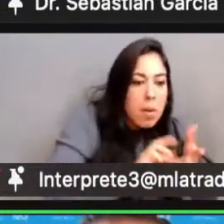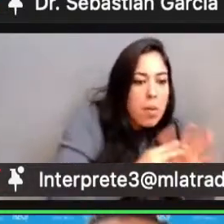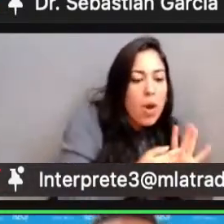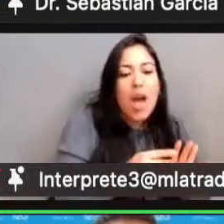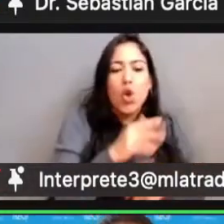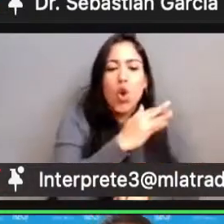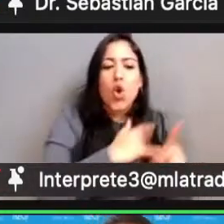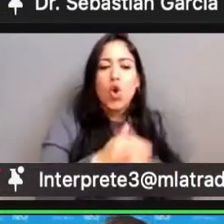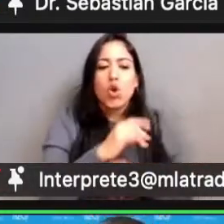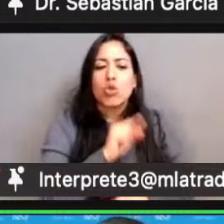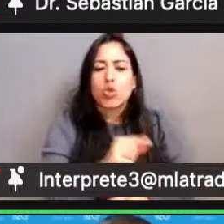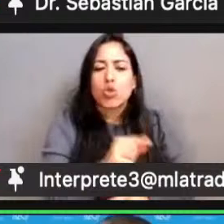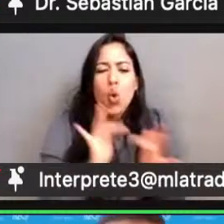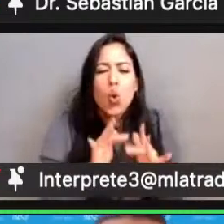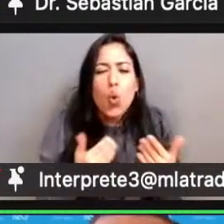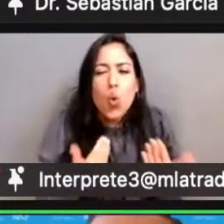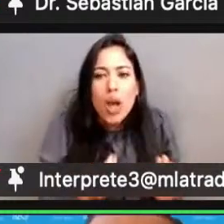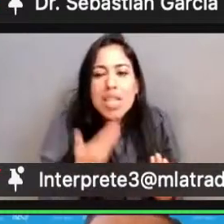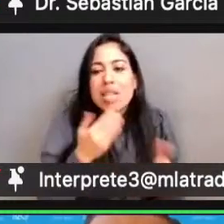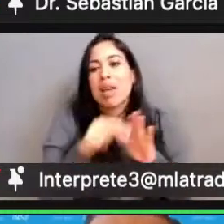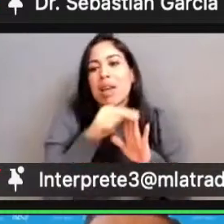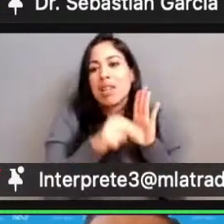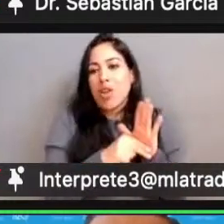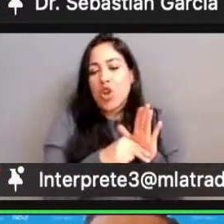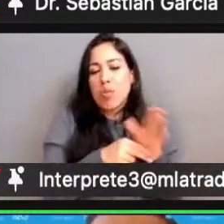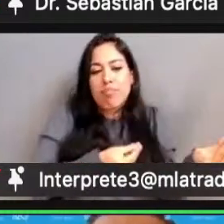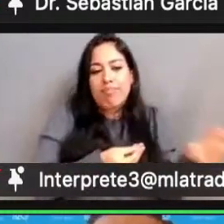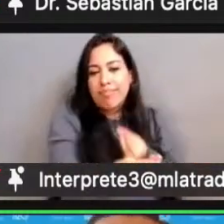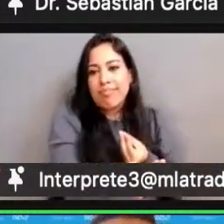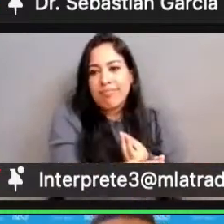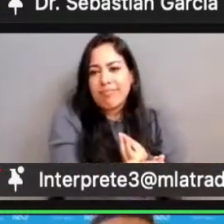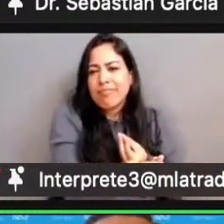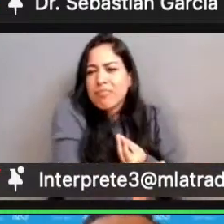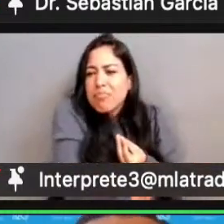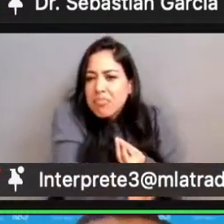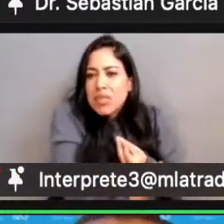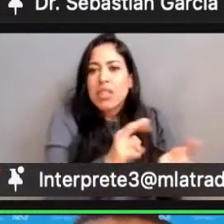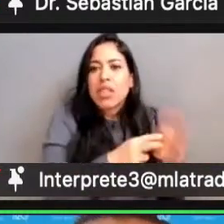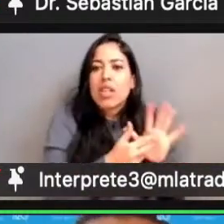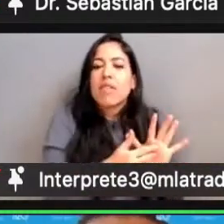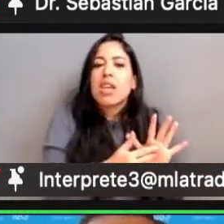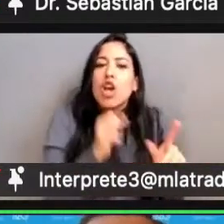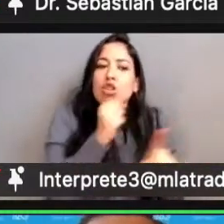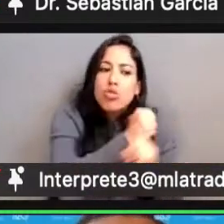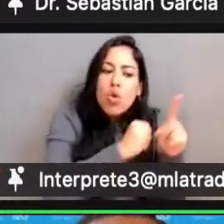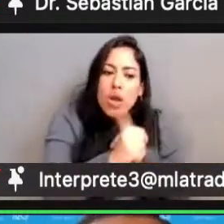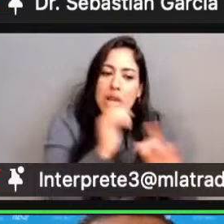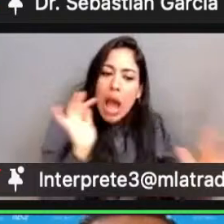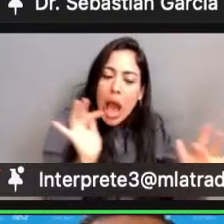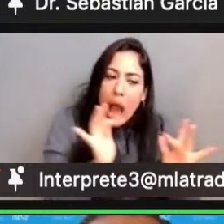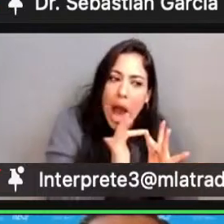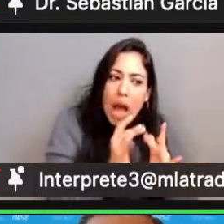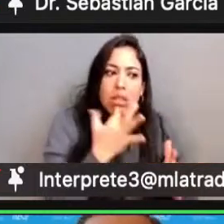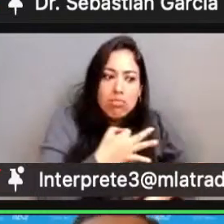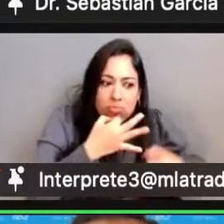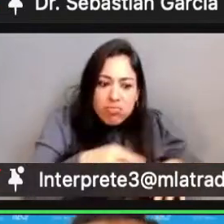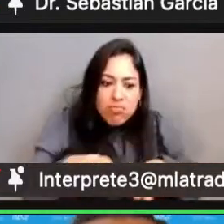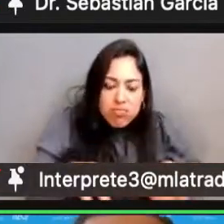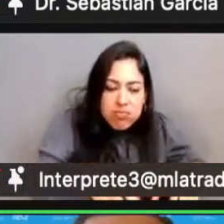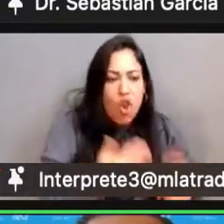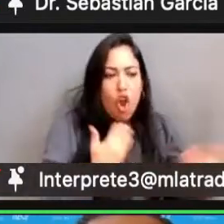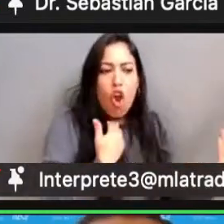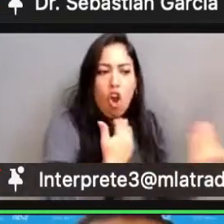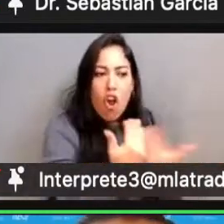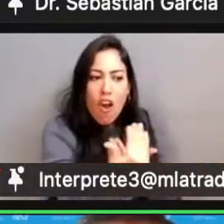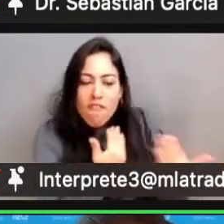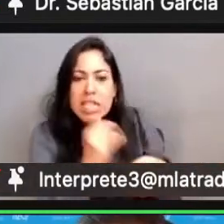are shared and also contextual factors based on reciprocity standard that generate social cohesion, credibility,